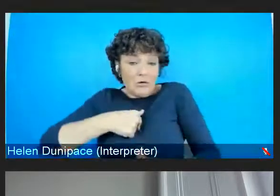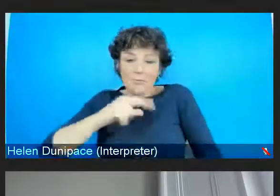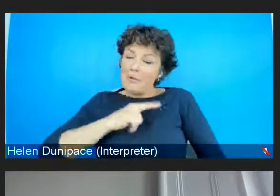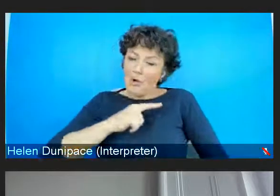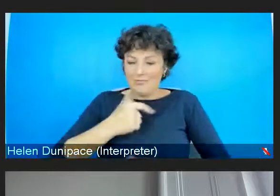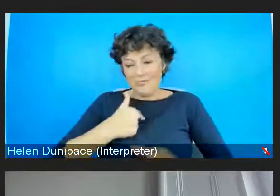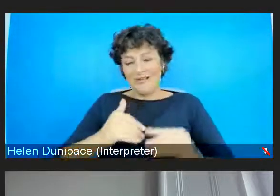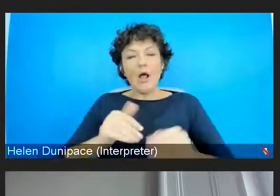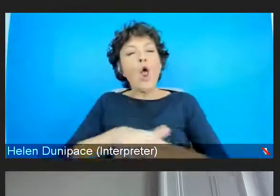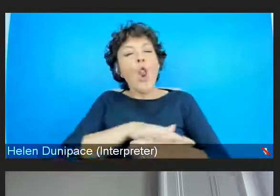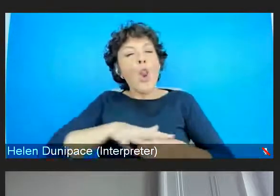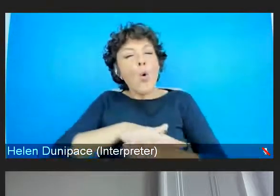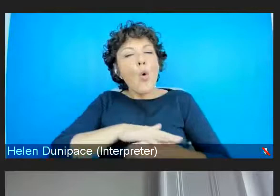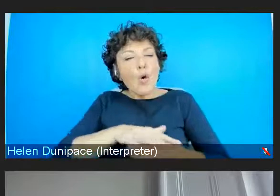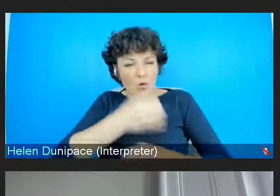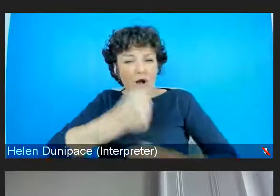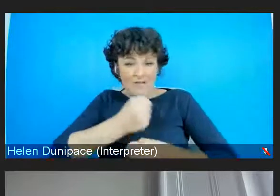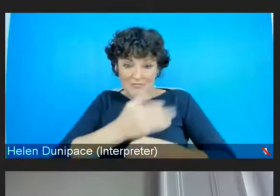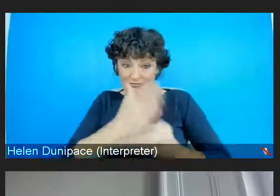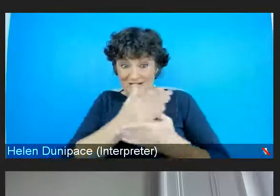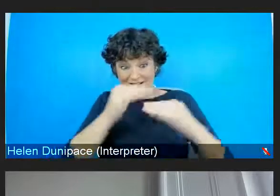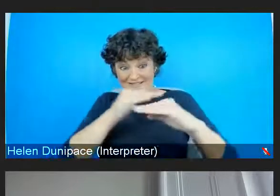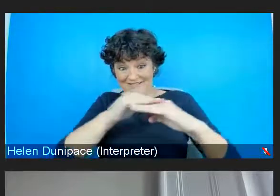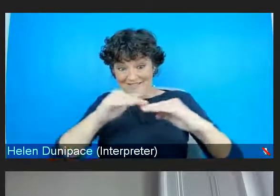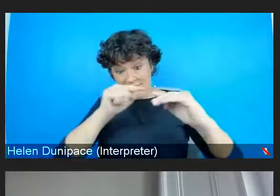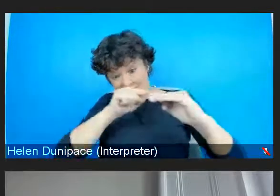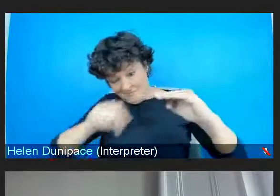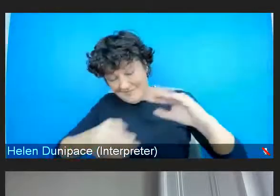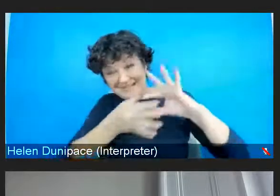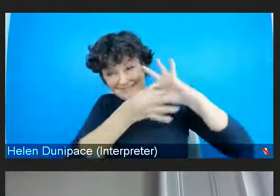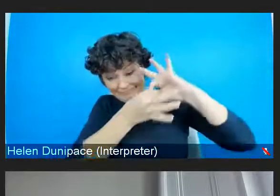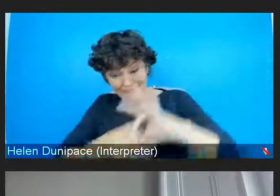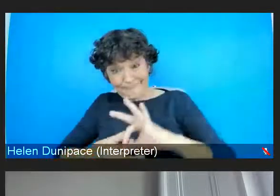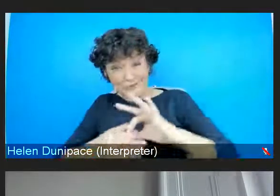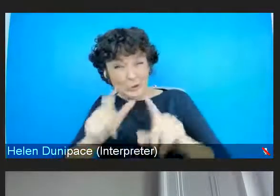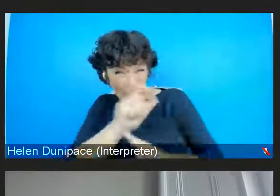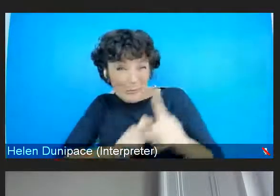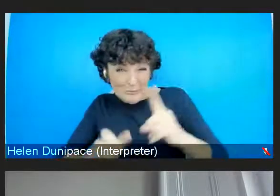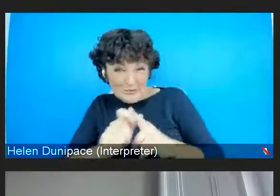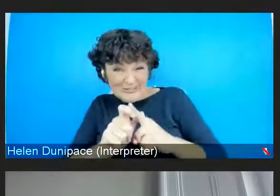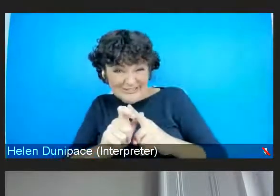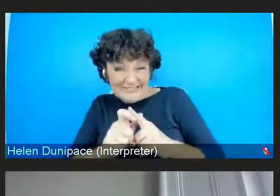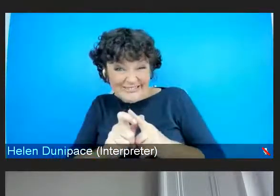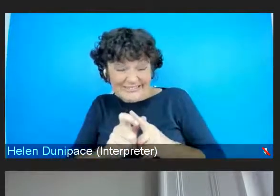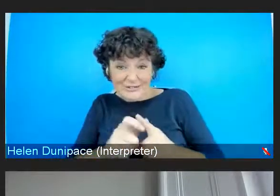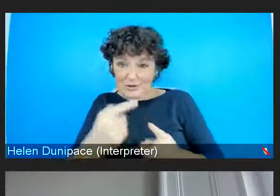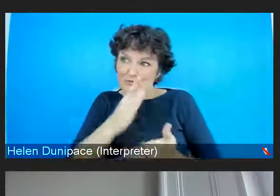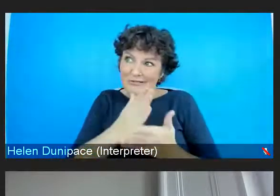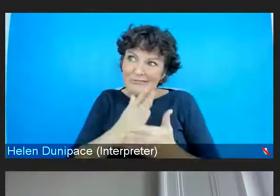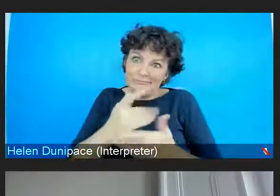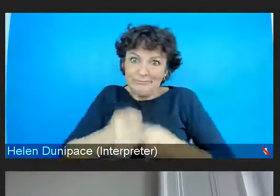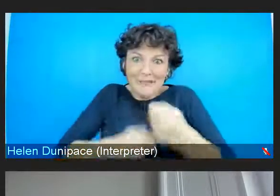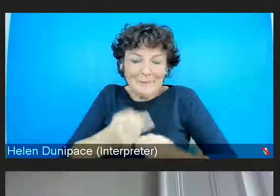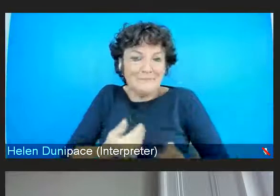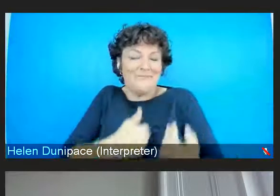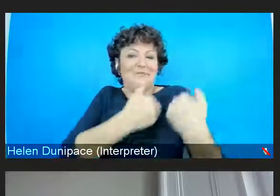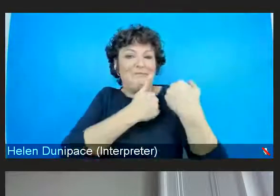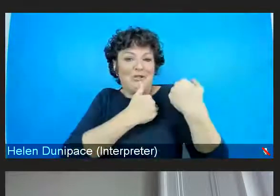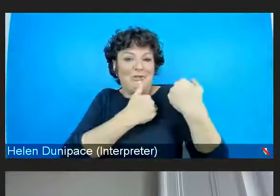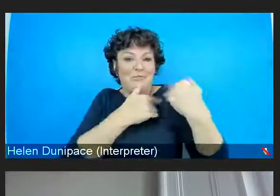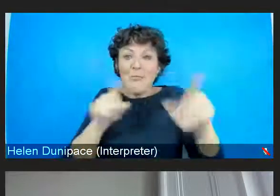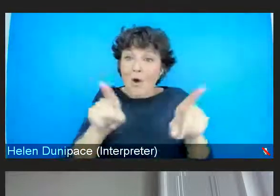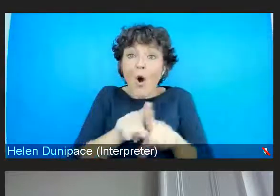government that is closest to communities, in a sense, it kind of falls on us. But obviously, there